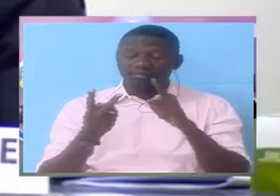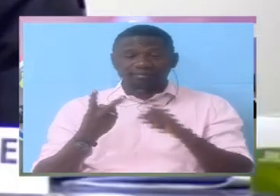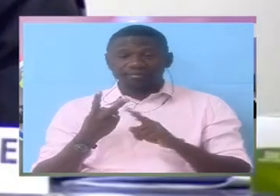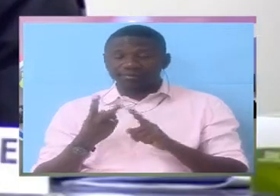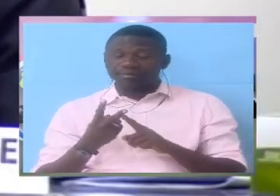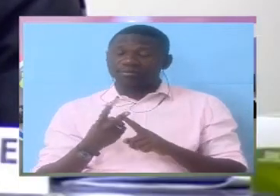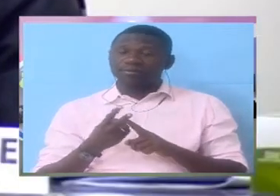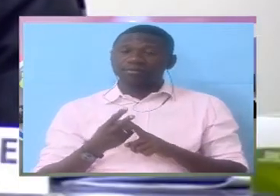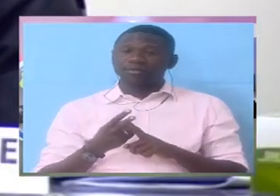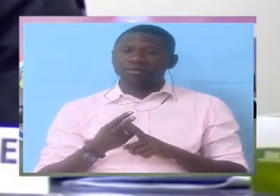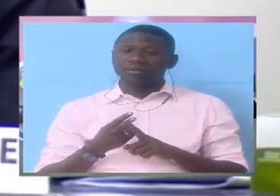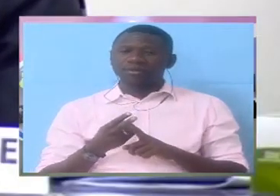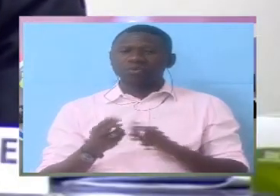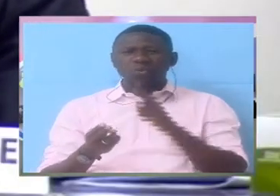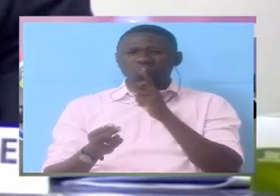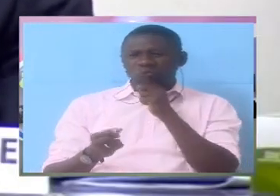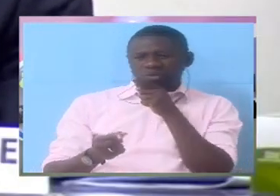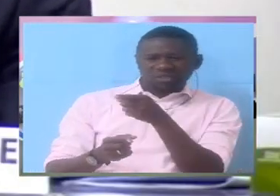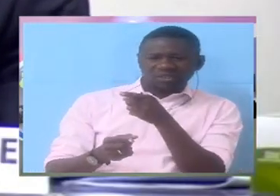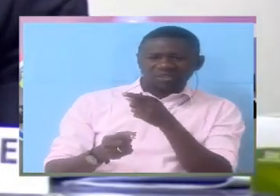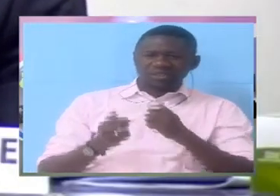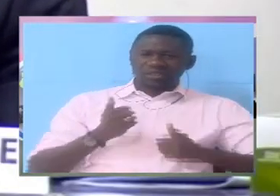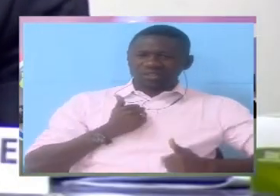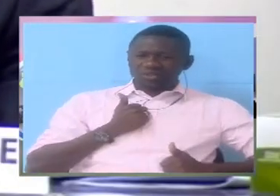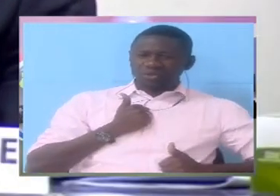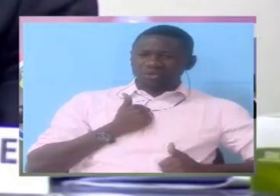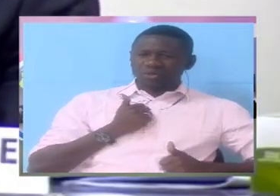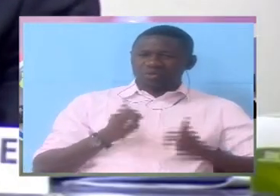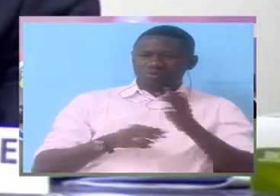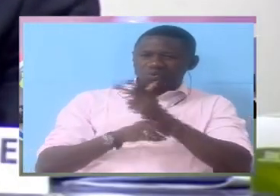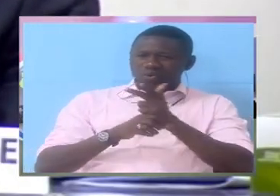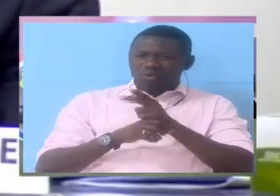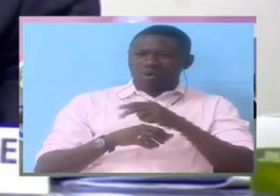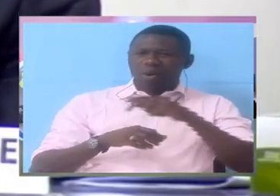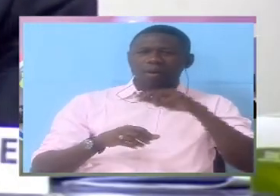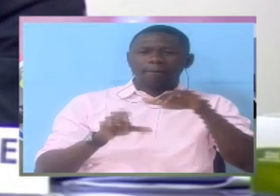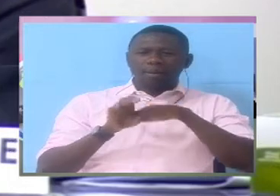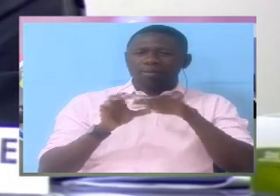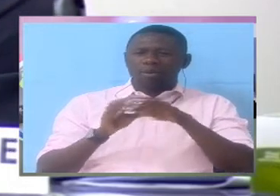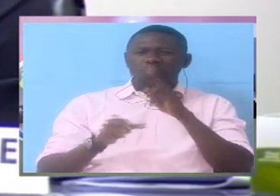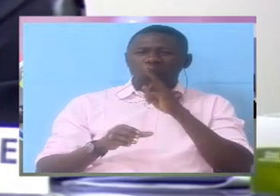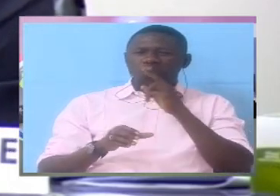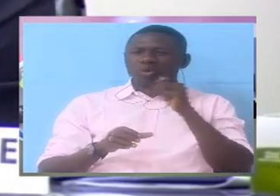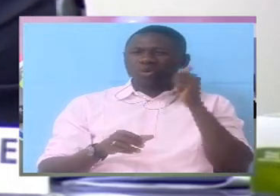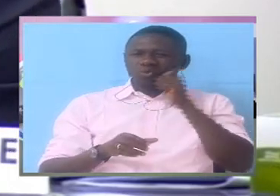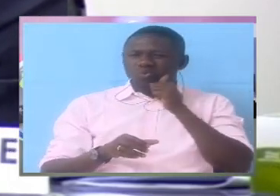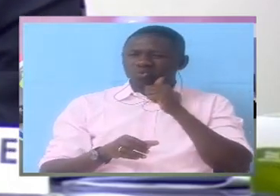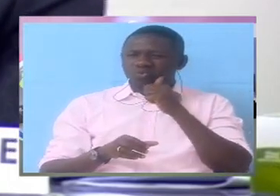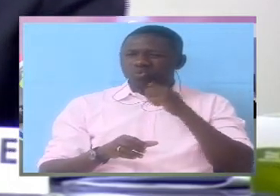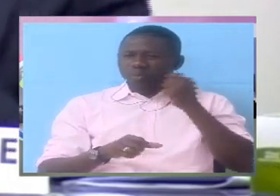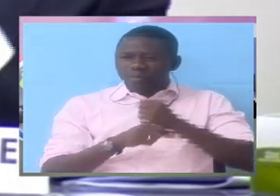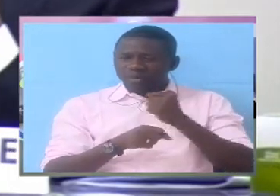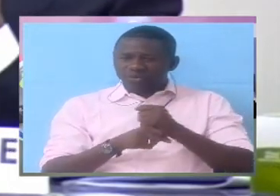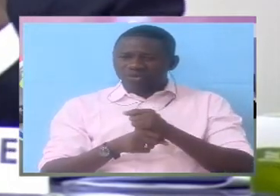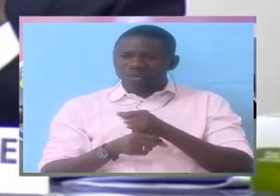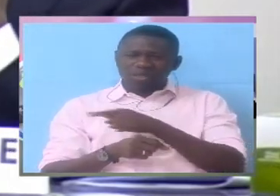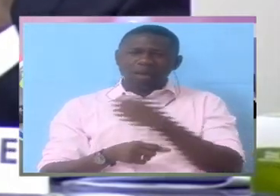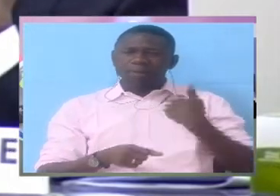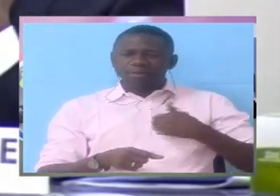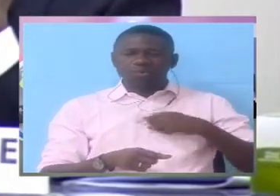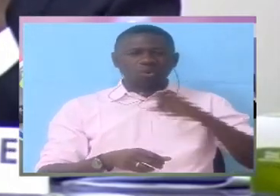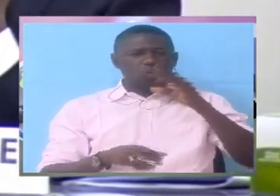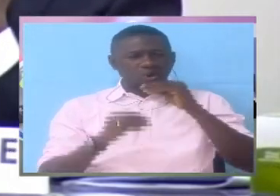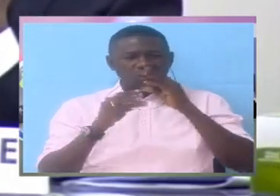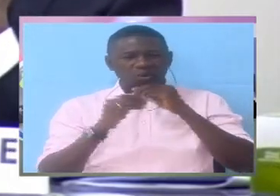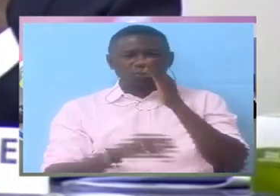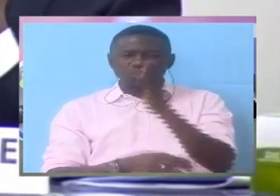Who are these security agents who were used? And so that people will talk through. Iki munafang wala la